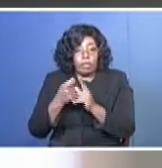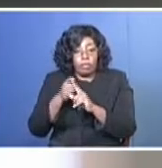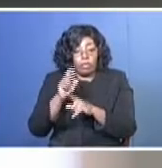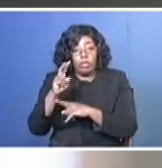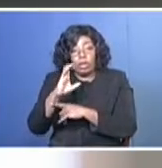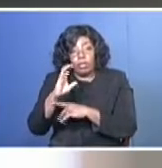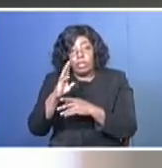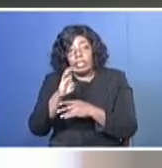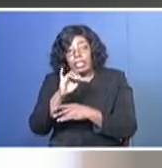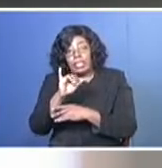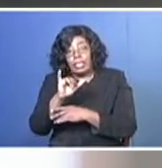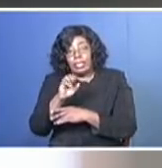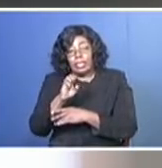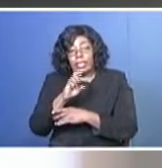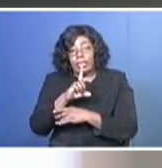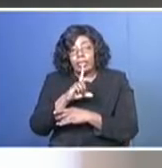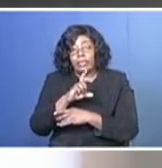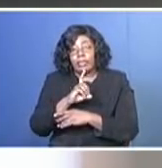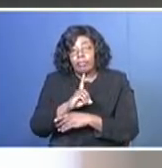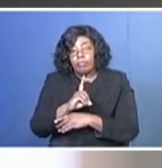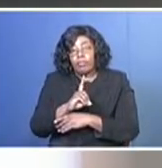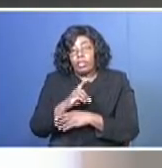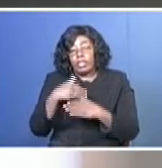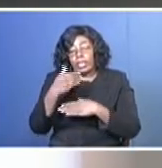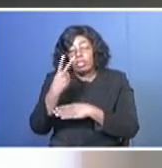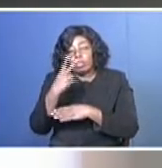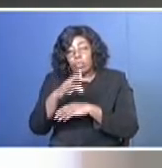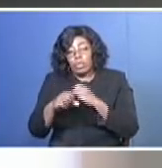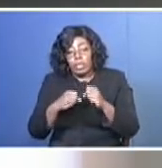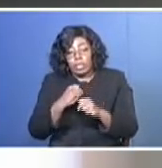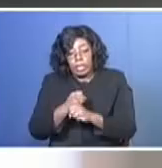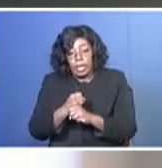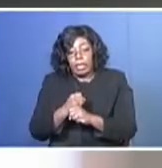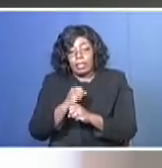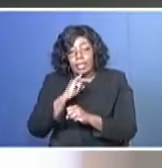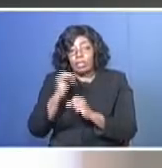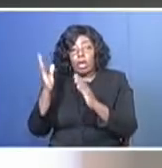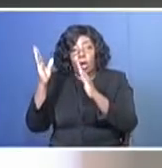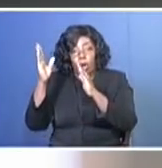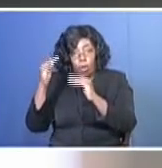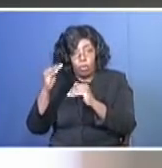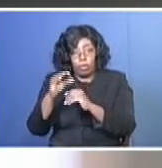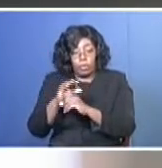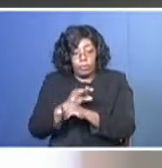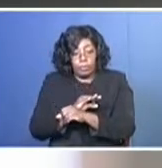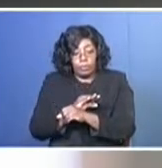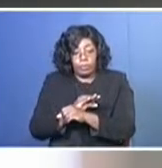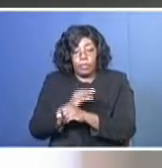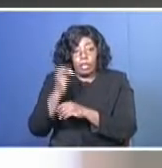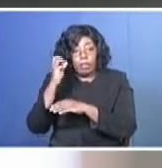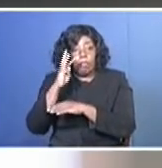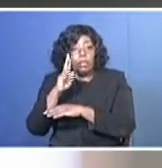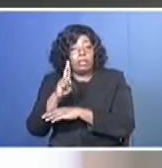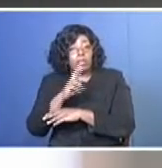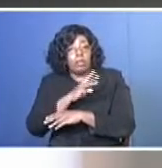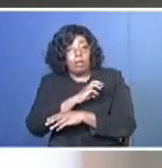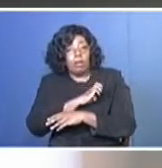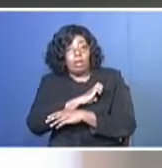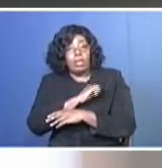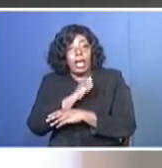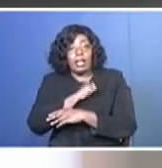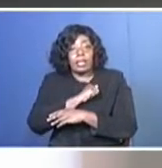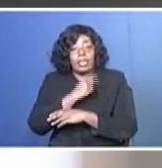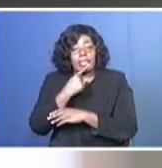revenue enhancement measures over the next 2 years, overly optimistic. Minister Halkitis maintains, though, that